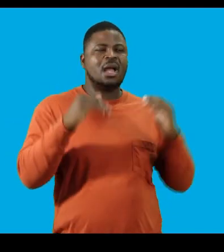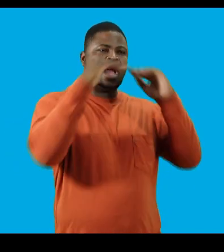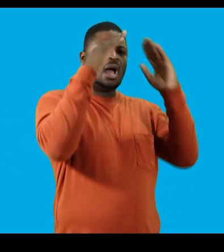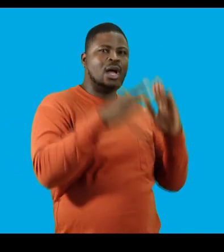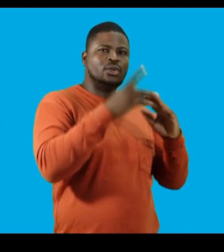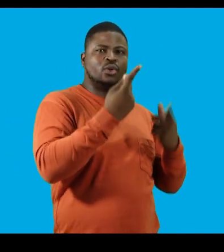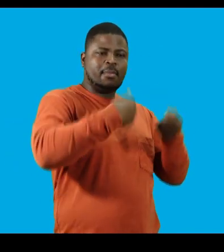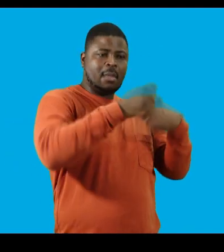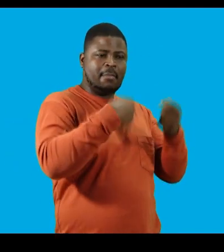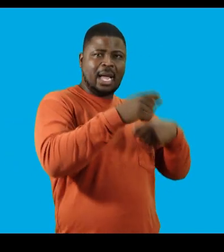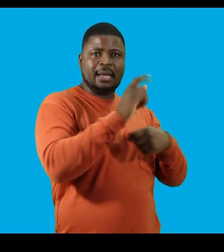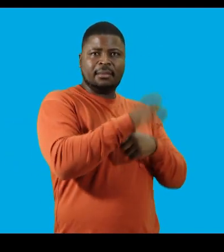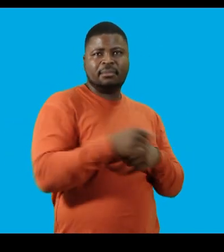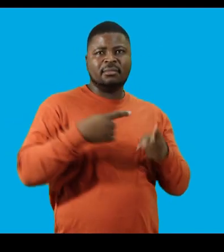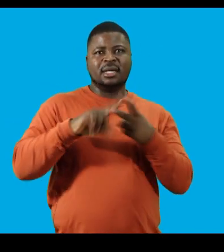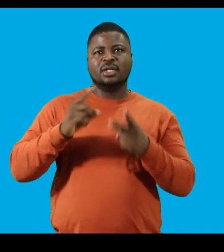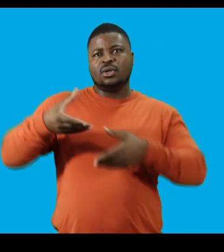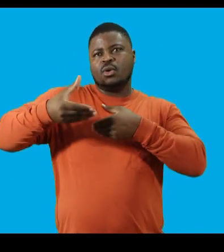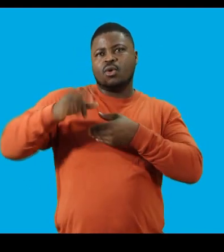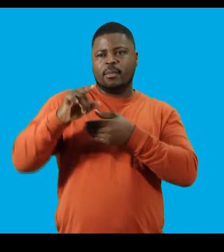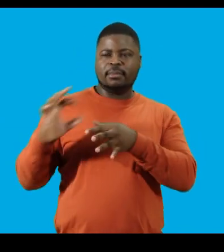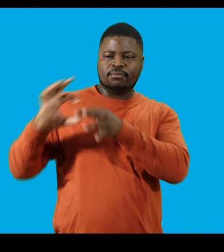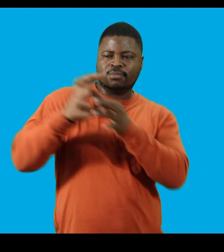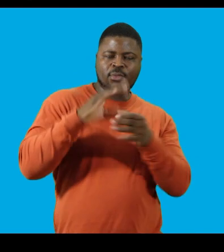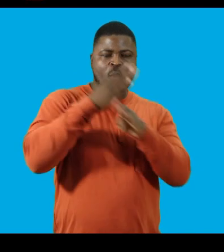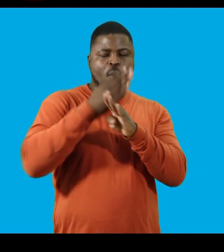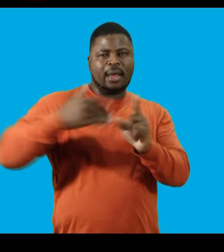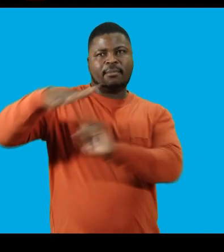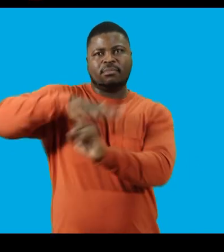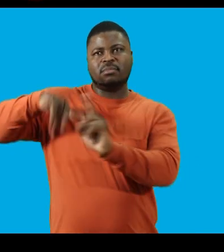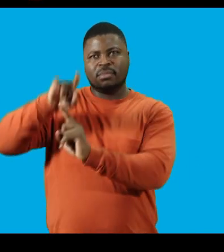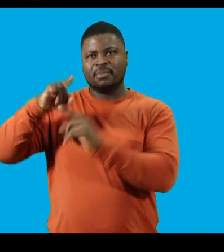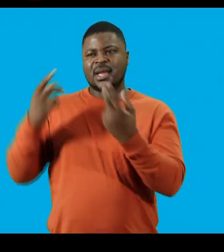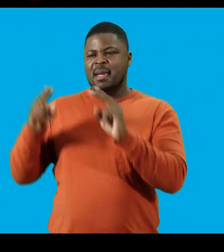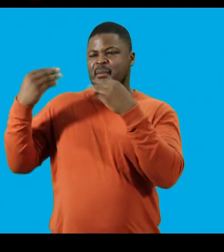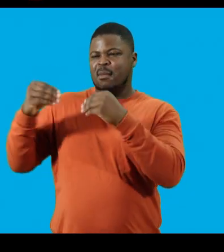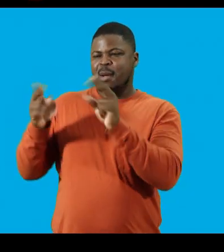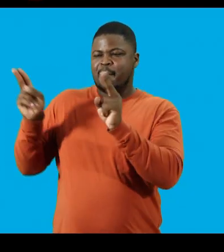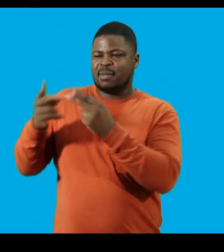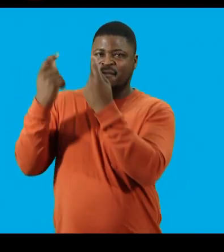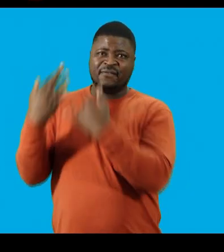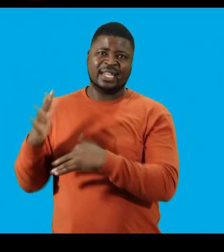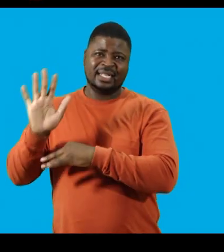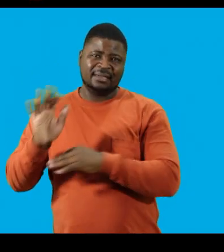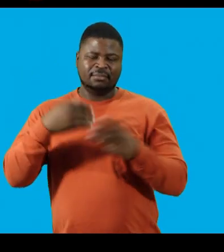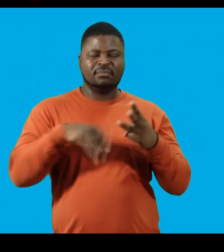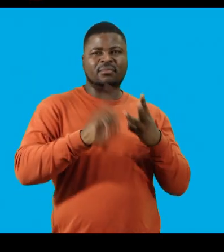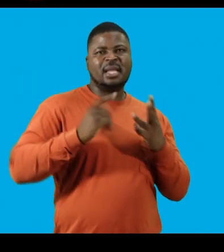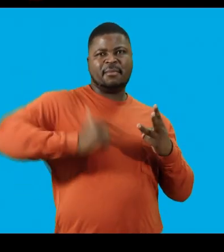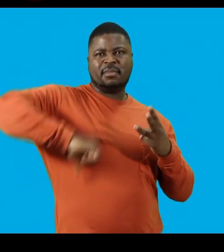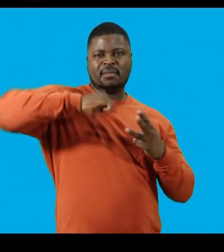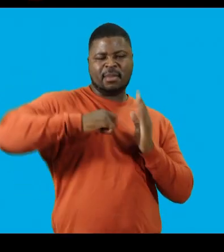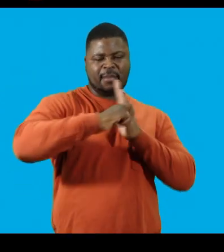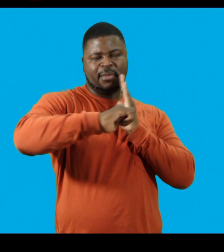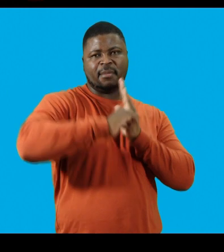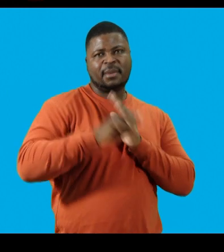bills, documents relating to workplace and small business finance, and then also